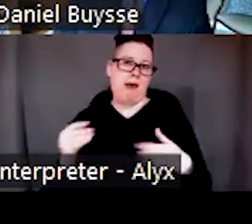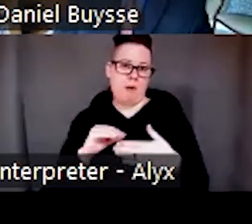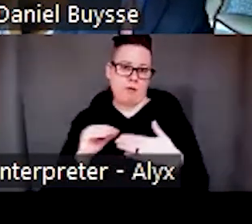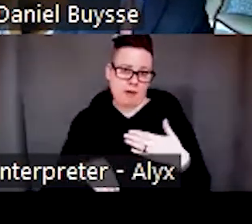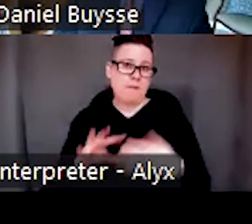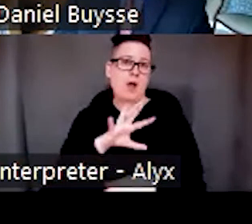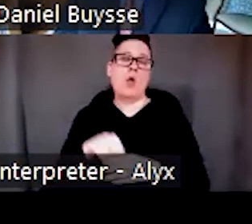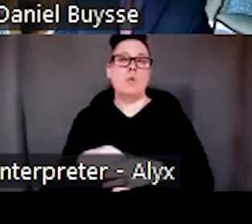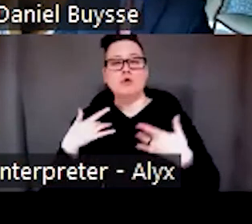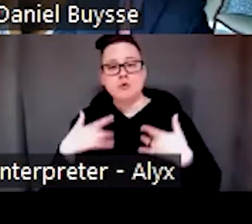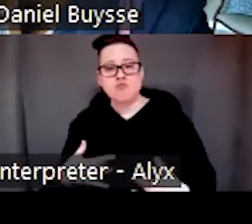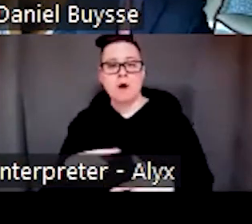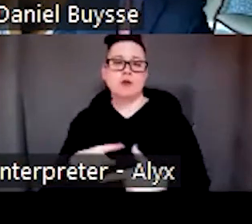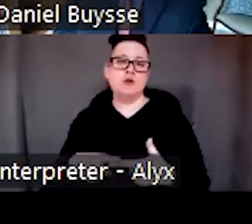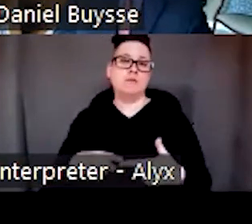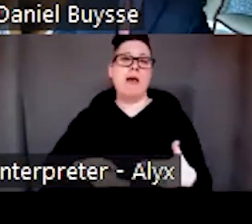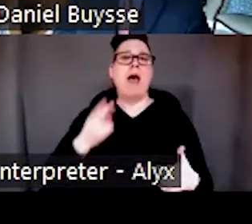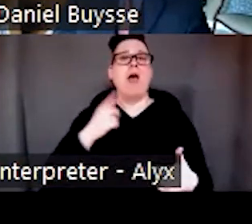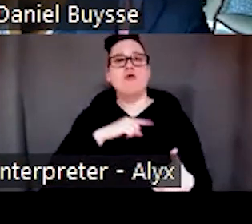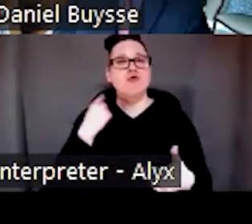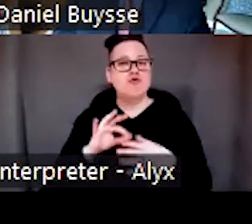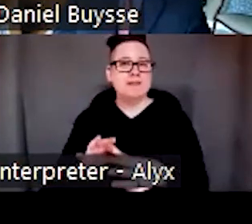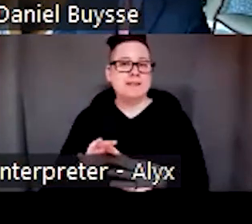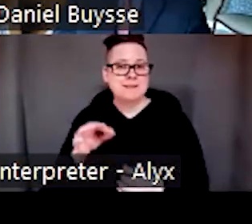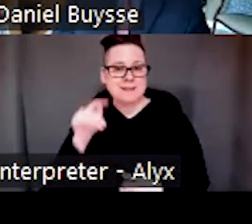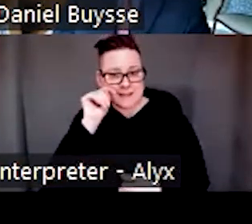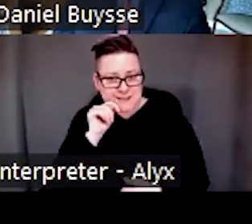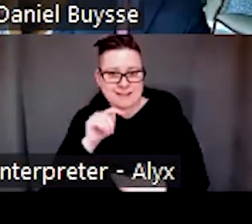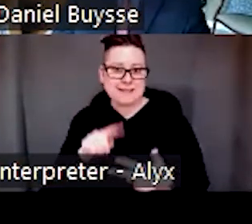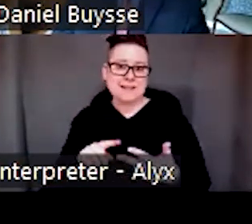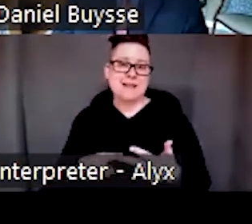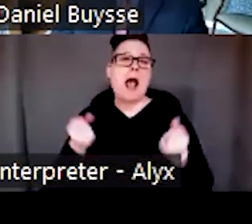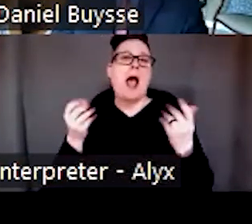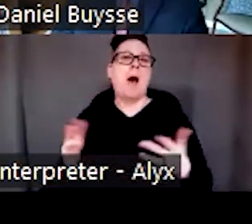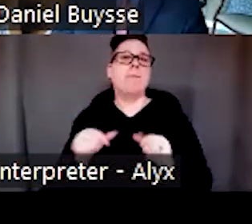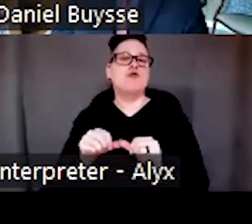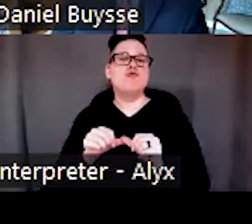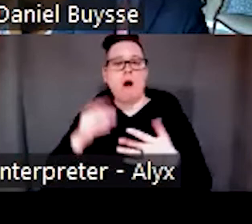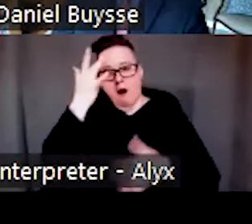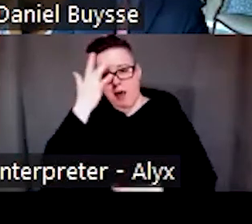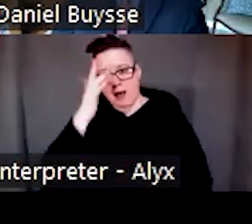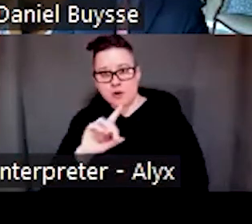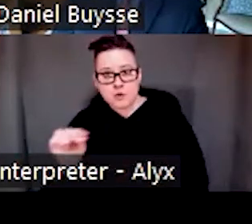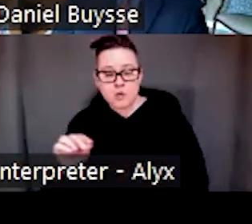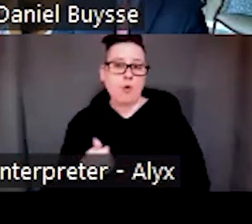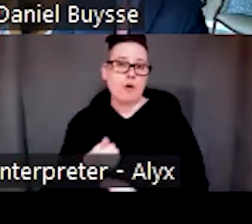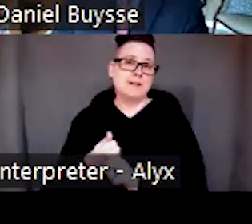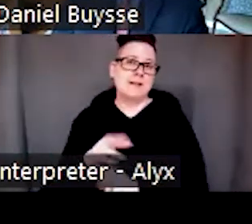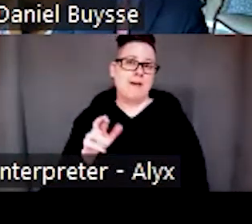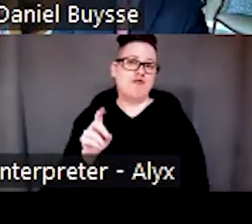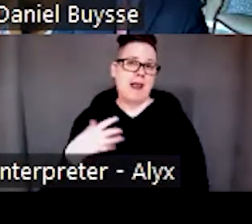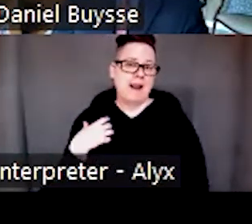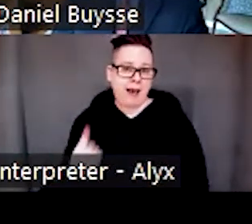including depression, health risk factors in adolescence, the number of chronic disorders and self-rated health that a person